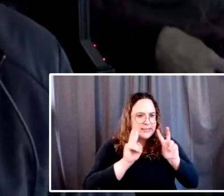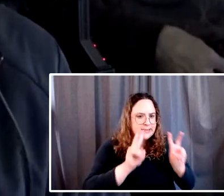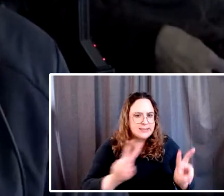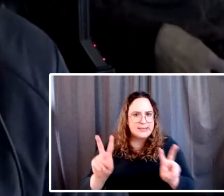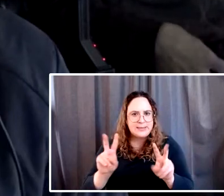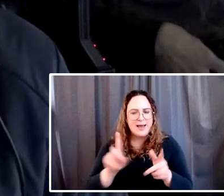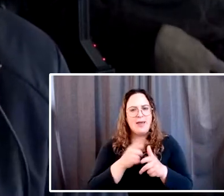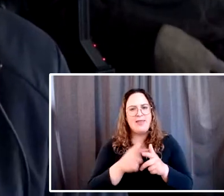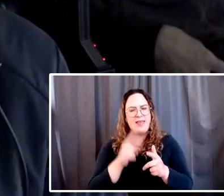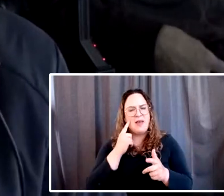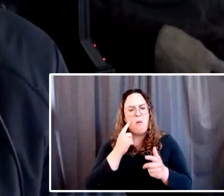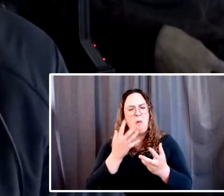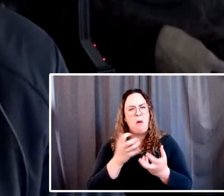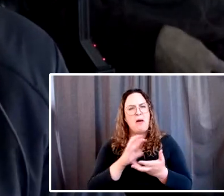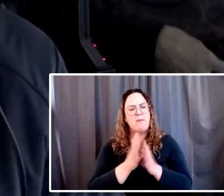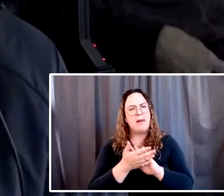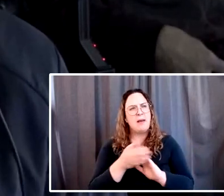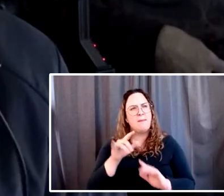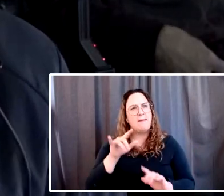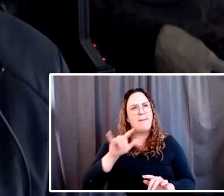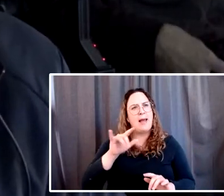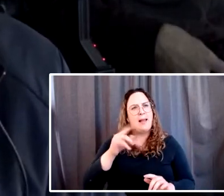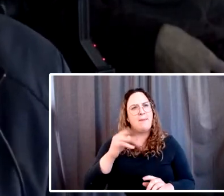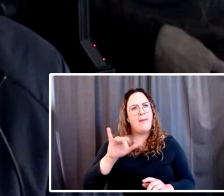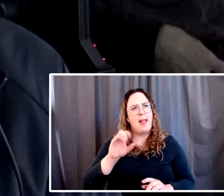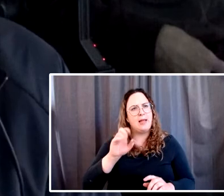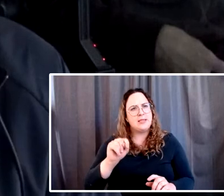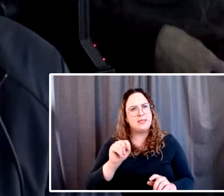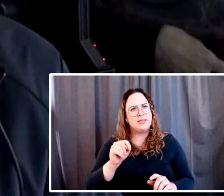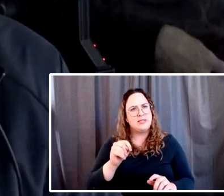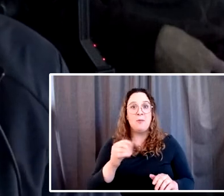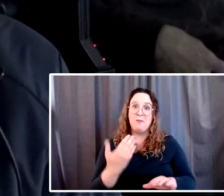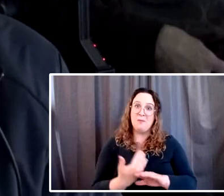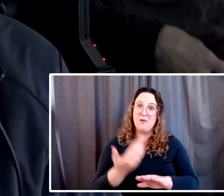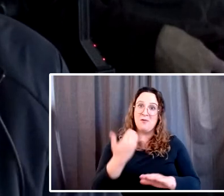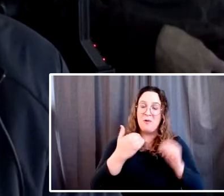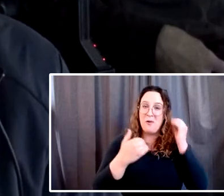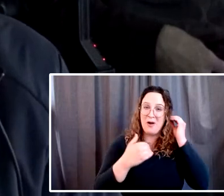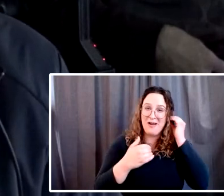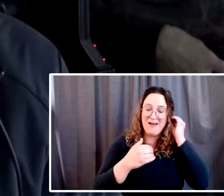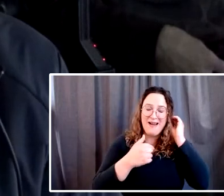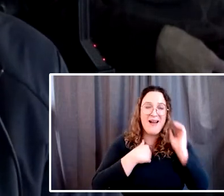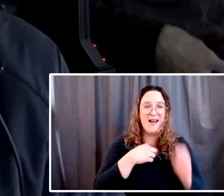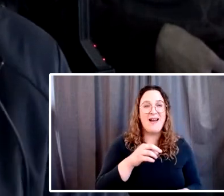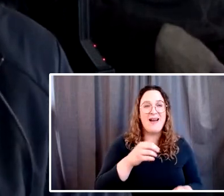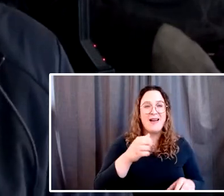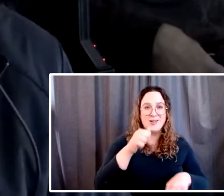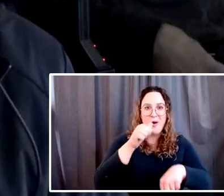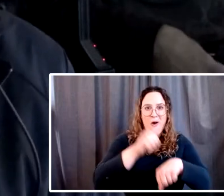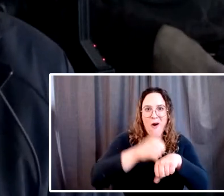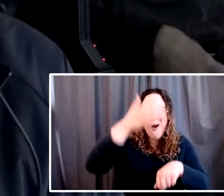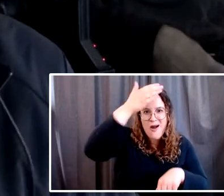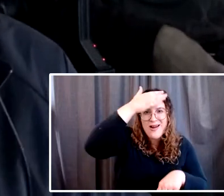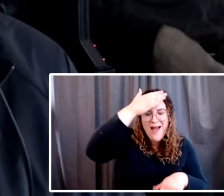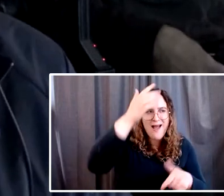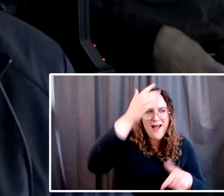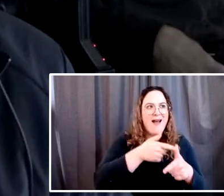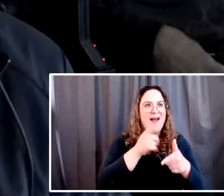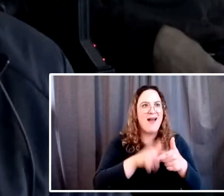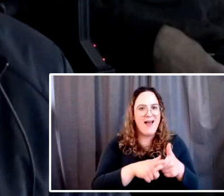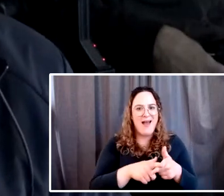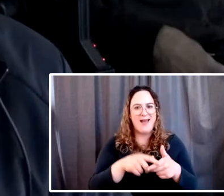So I went from a hard hat diver to a ROV technician, to pilot, to ROV supervisor. And then 21 years